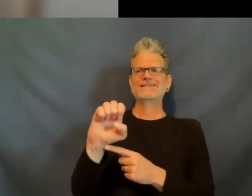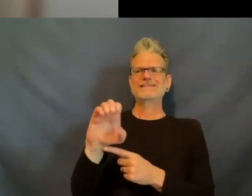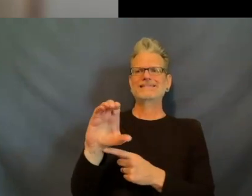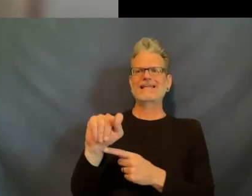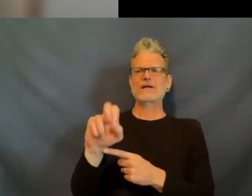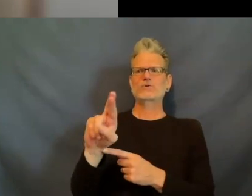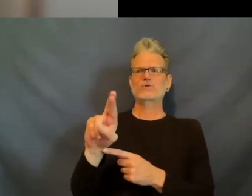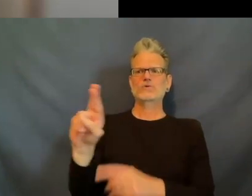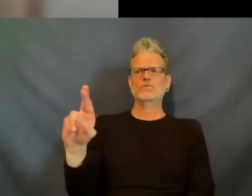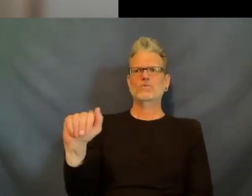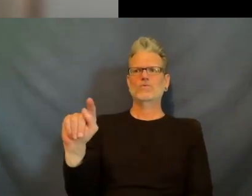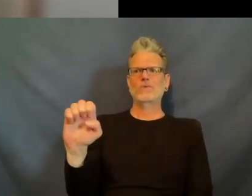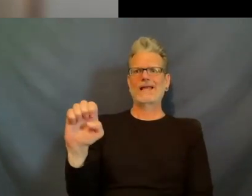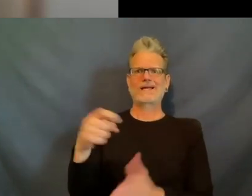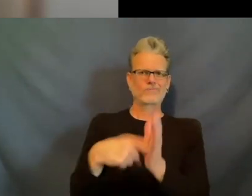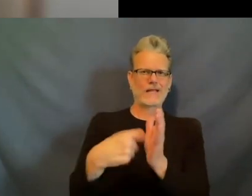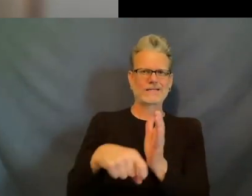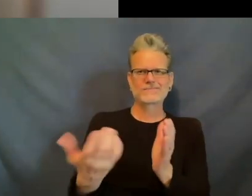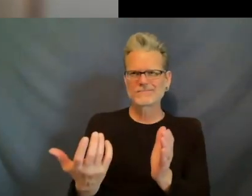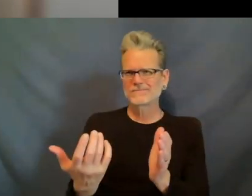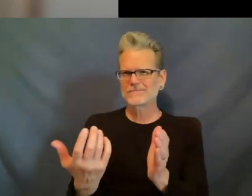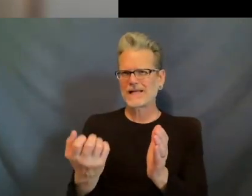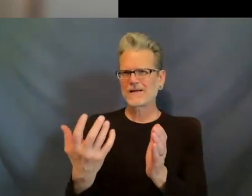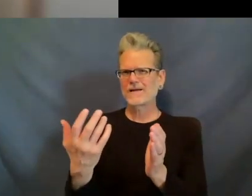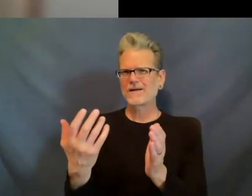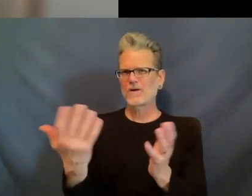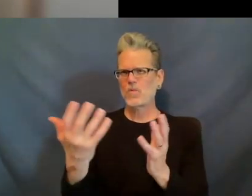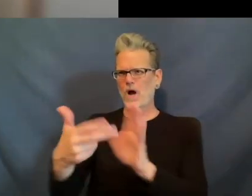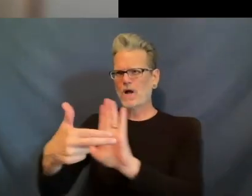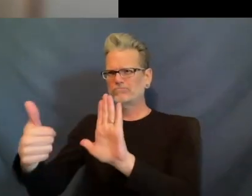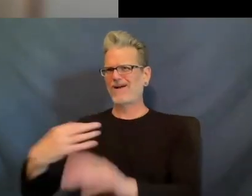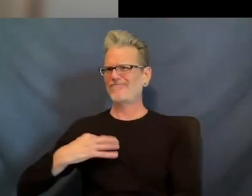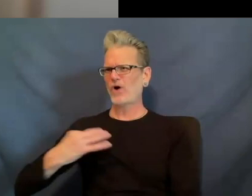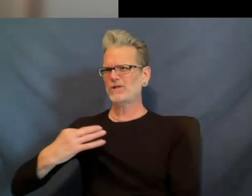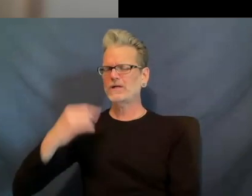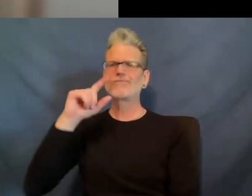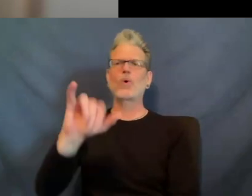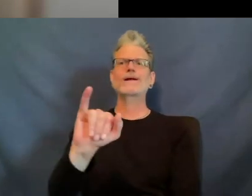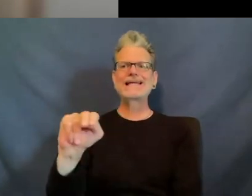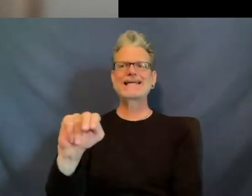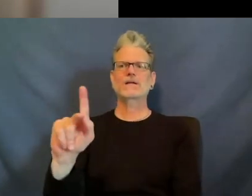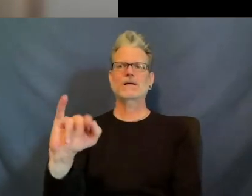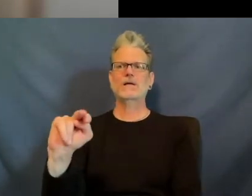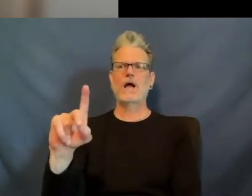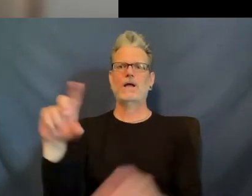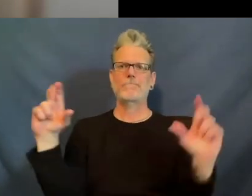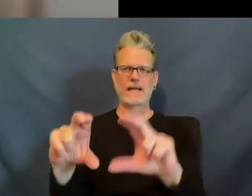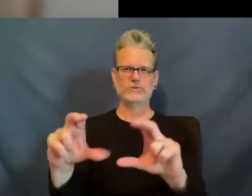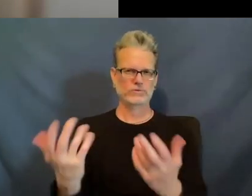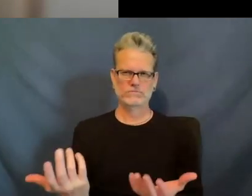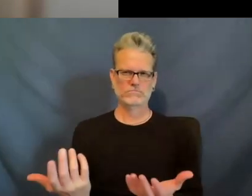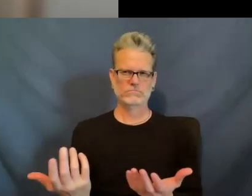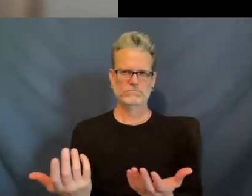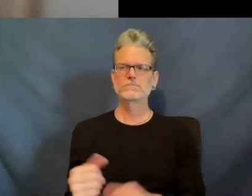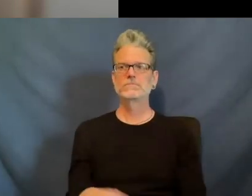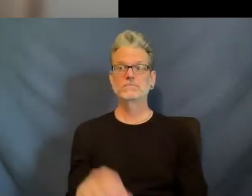it, and what is considered a volunteer for in-kind, for the purposes of in-kind match. Yeah, I'll go ahead